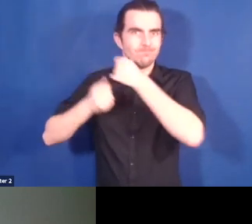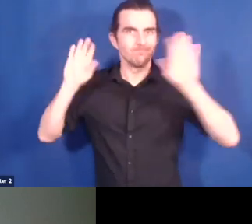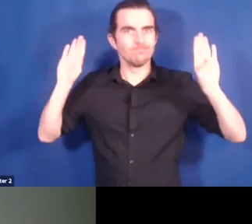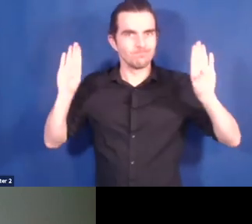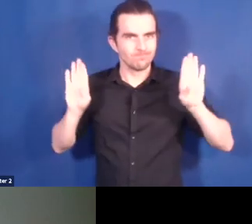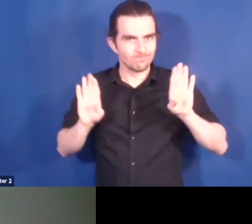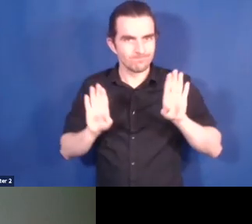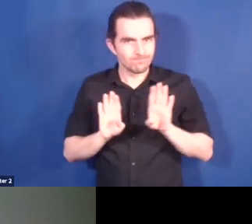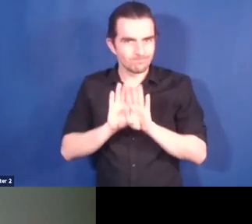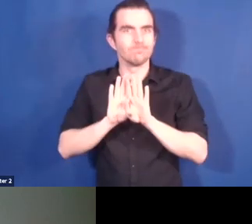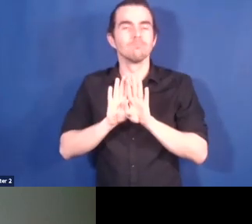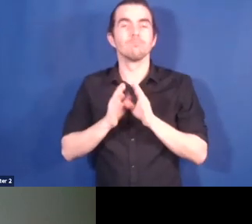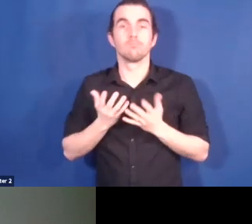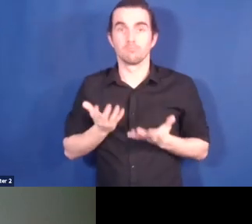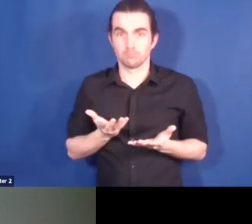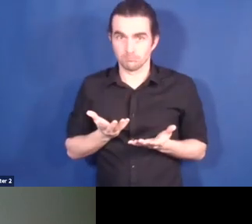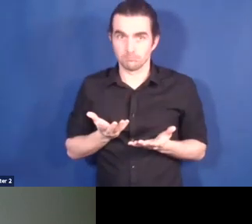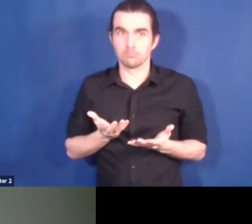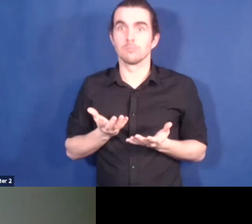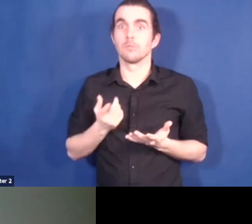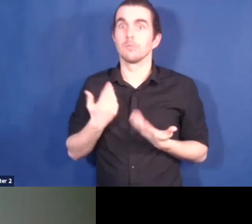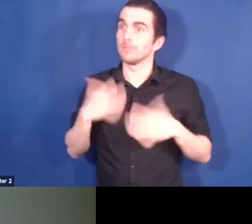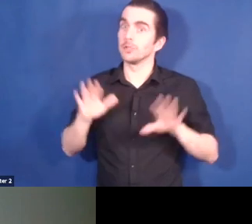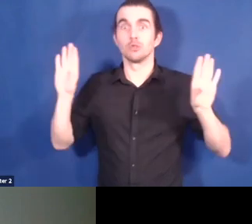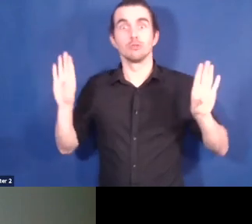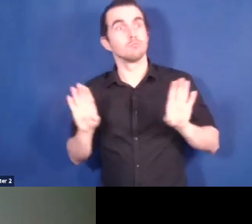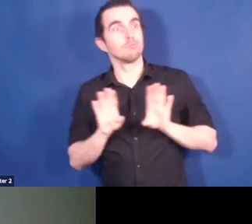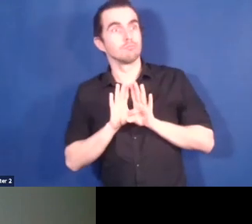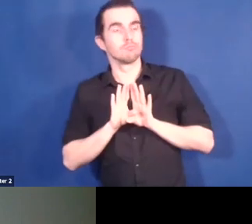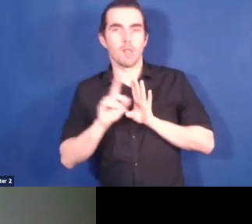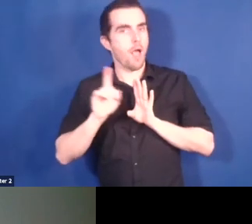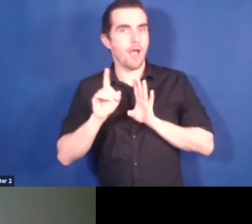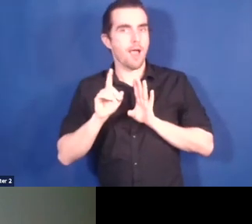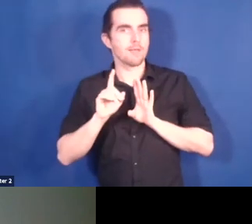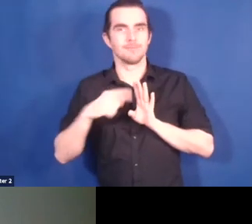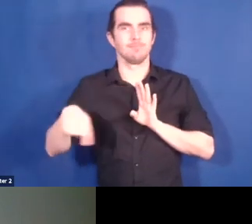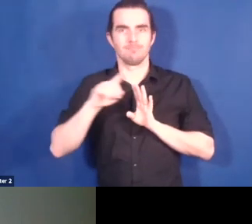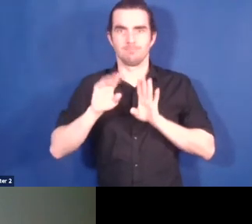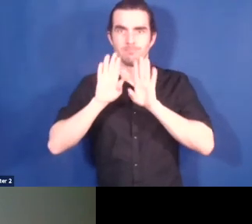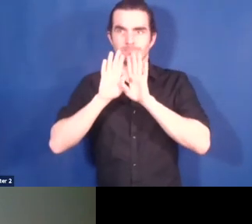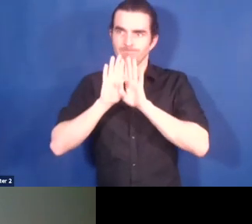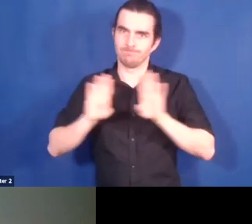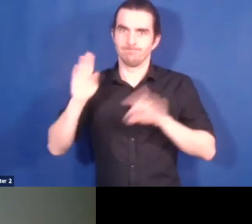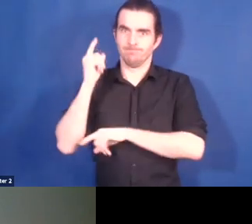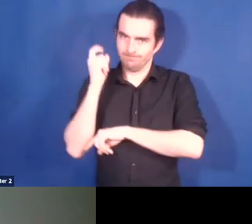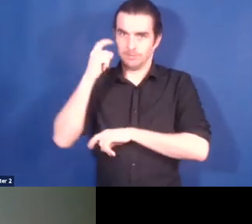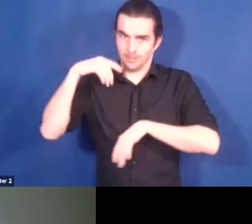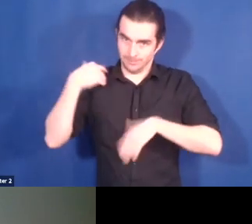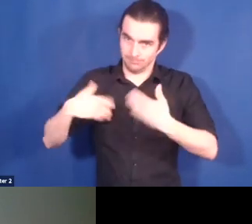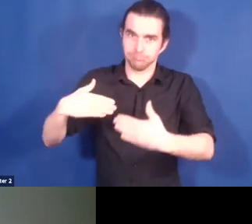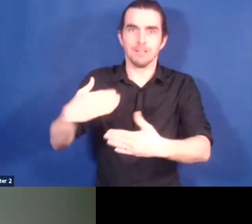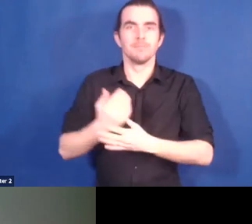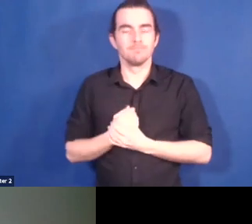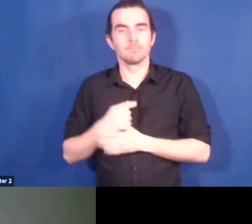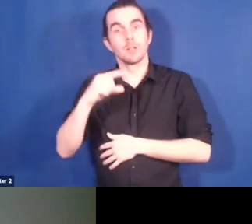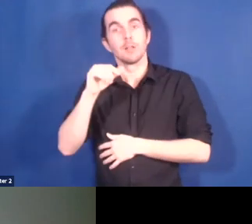GAIN was effectively launched at the Global Refugee Forum in December 2019. There were great plans and ideas